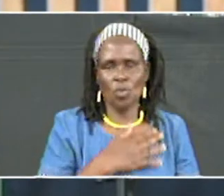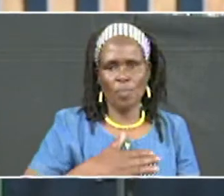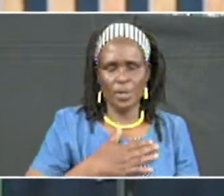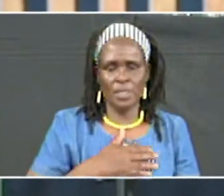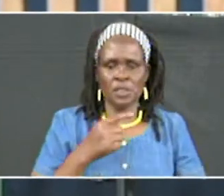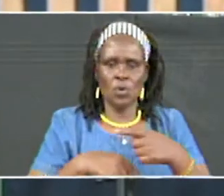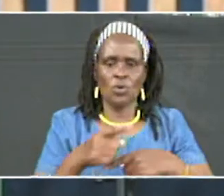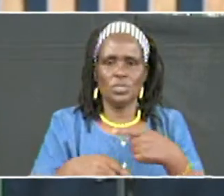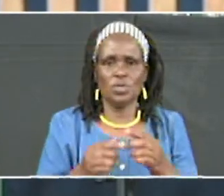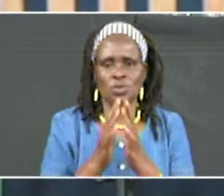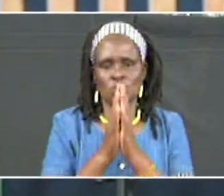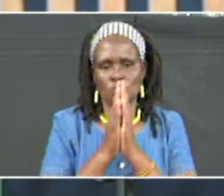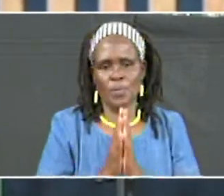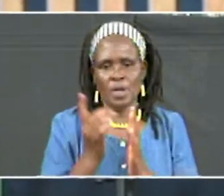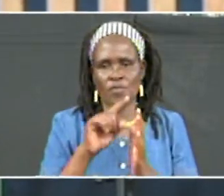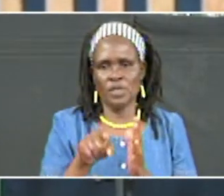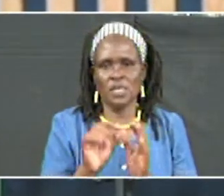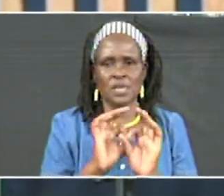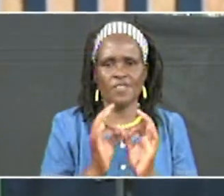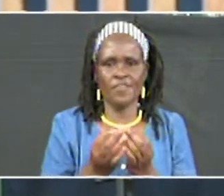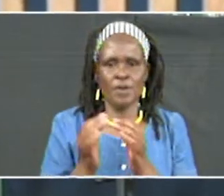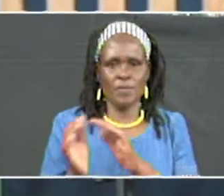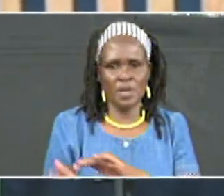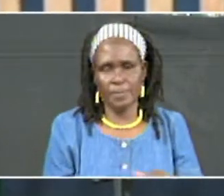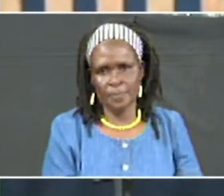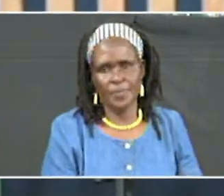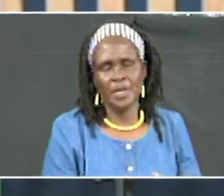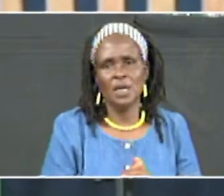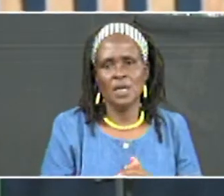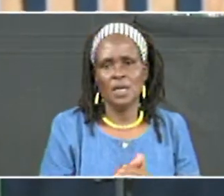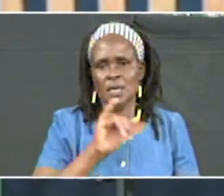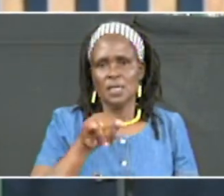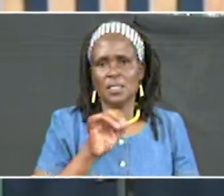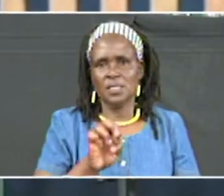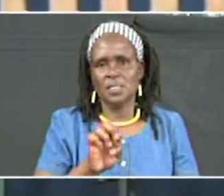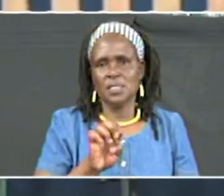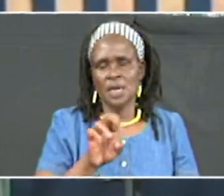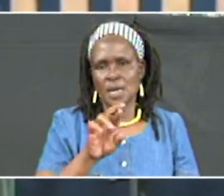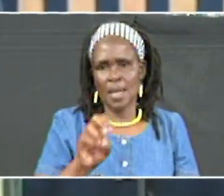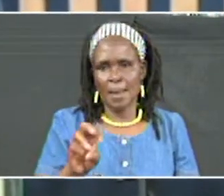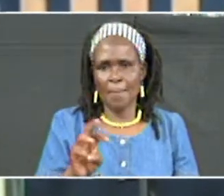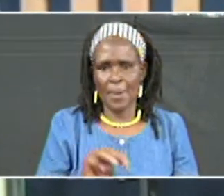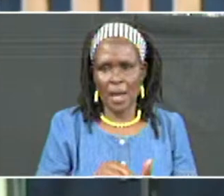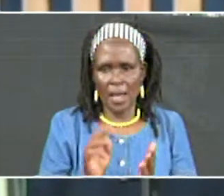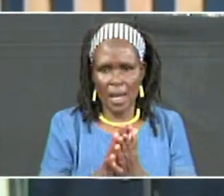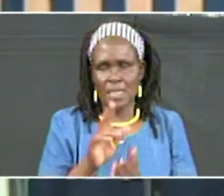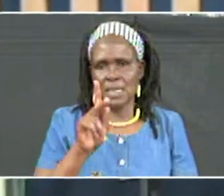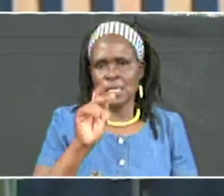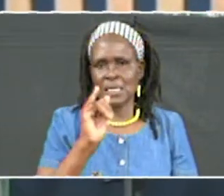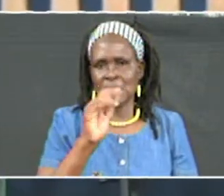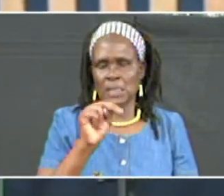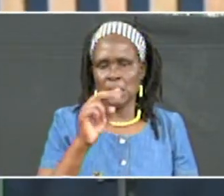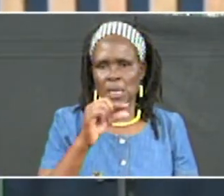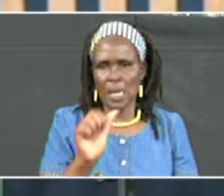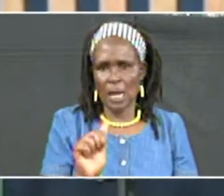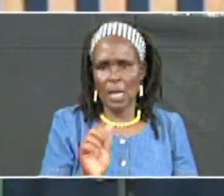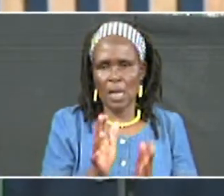for them. The General Jeremiah Kianga and Mama Christine Kianga, together